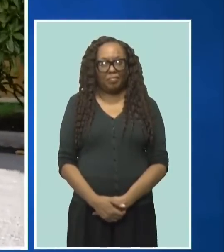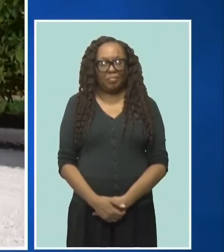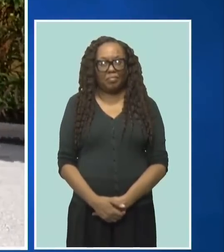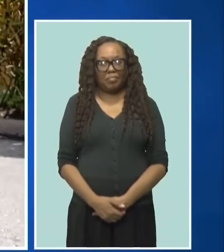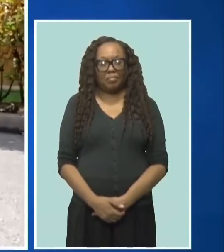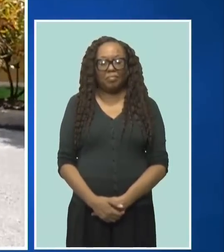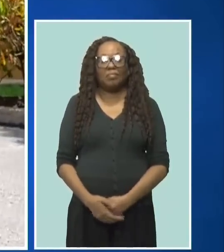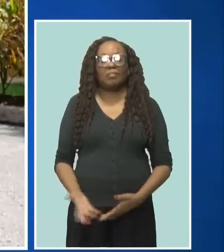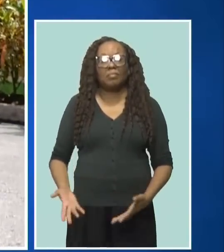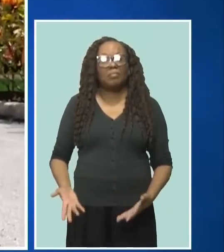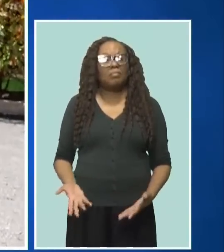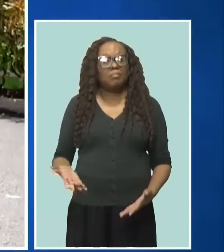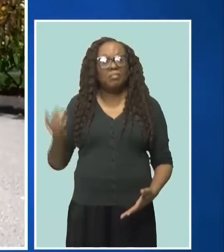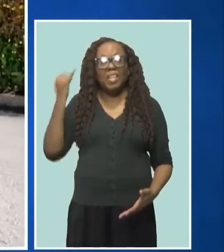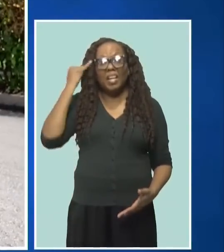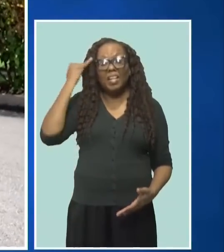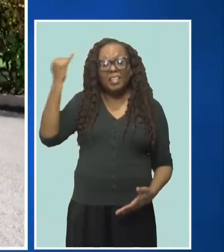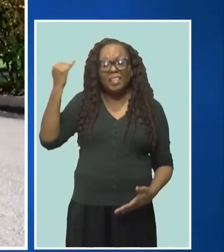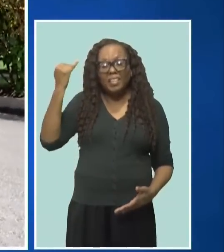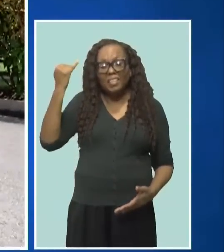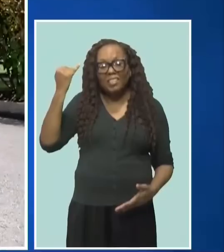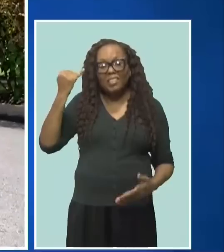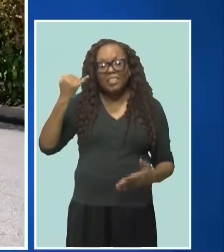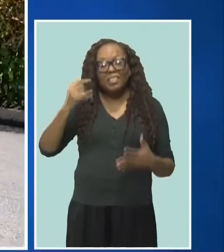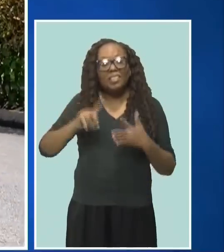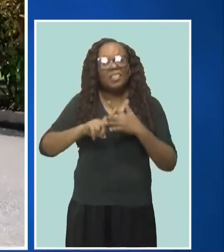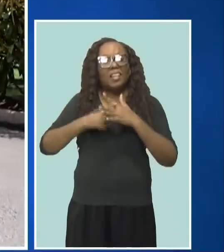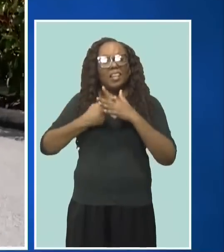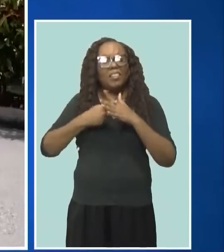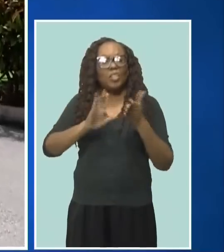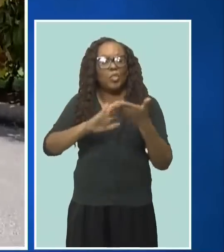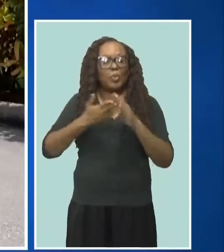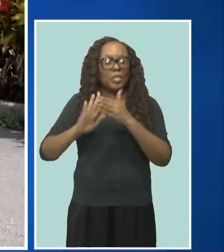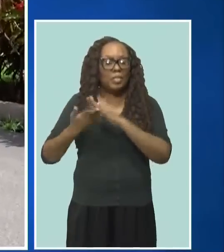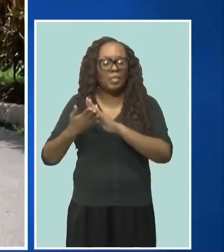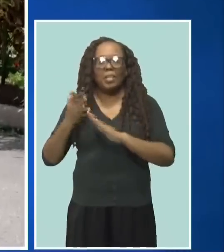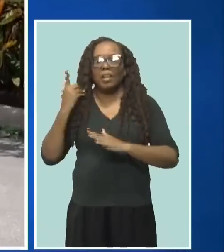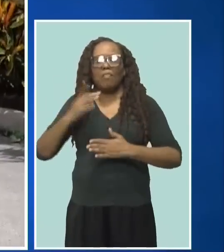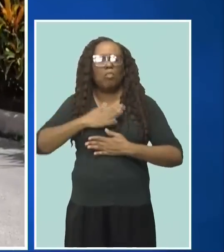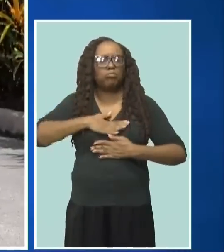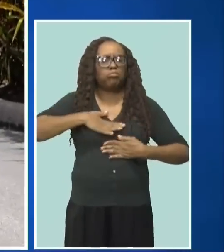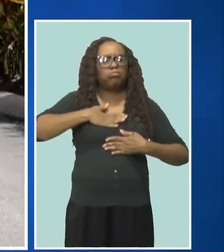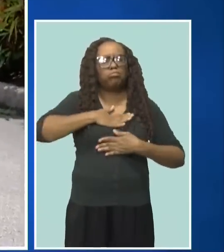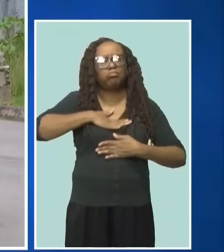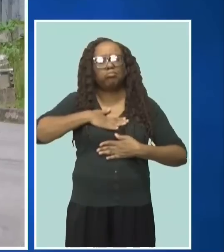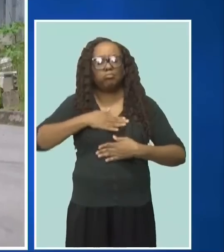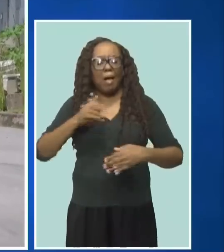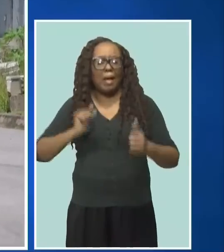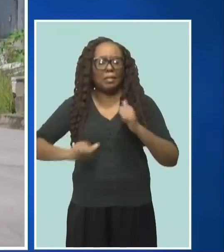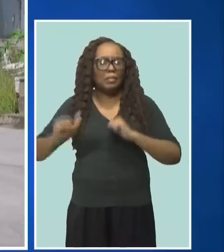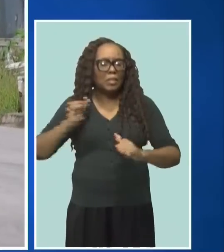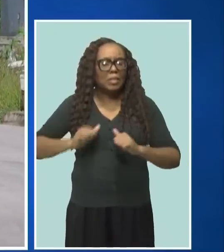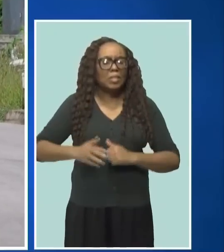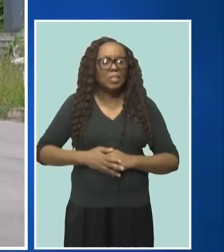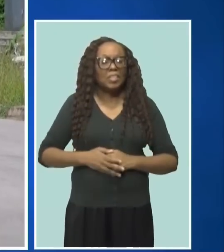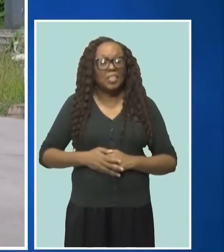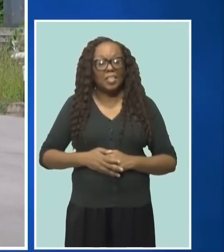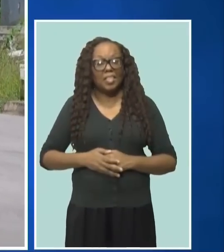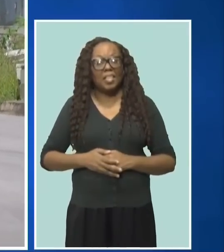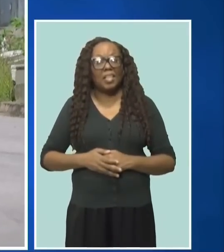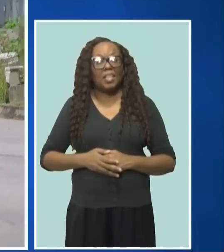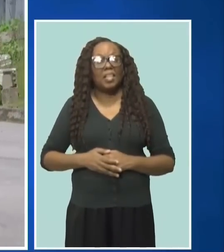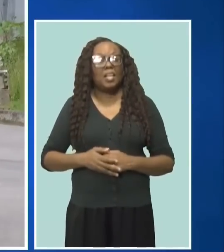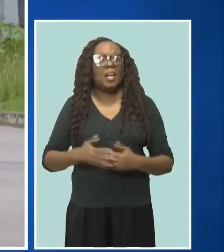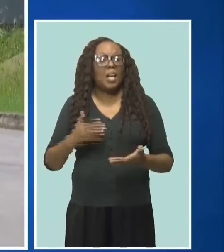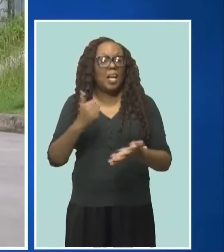The initiative started as a community-led effort to provide recreational activities in the area. Assistance has also come from